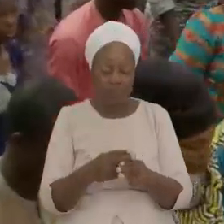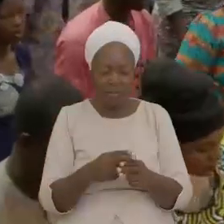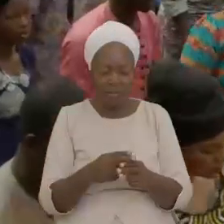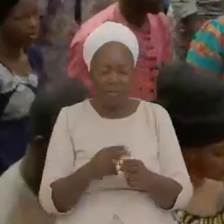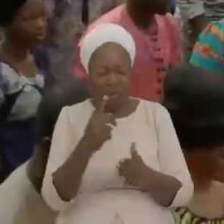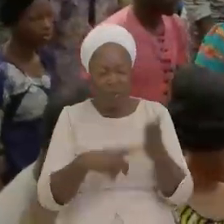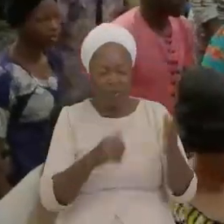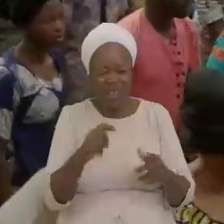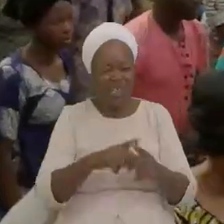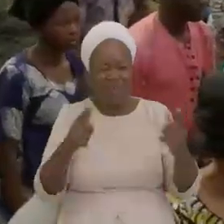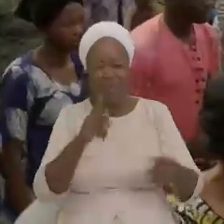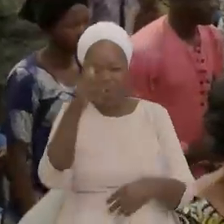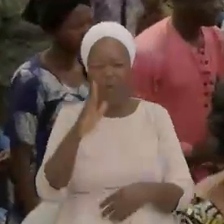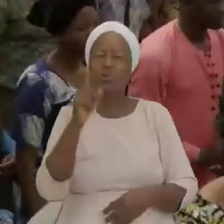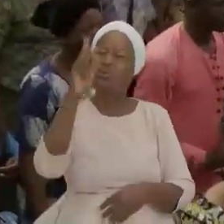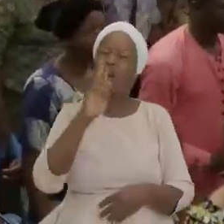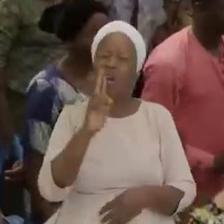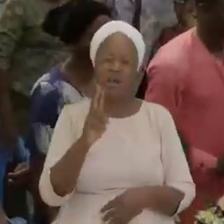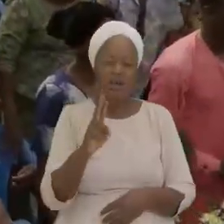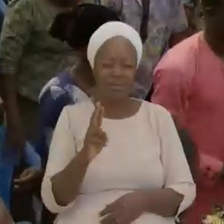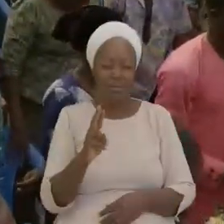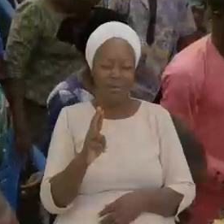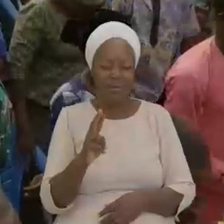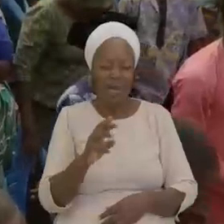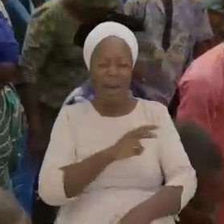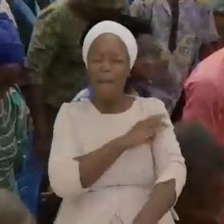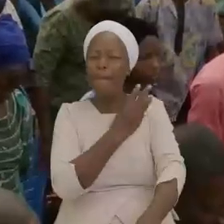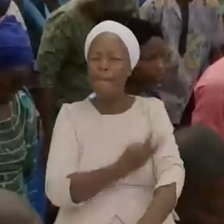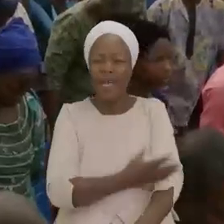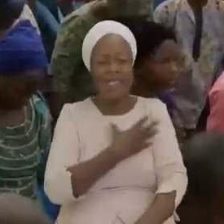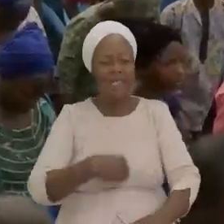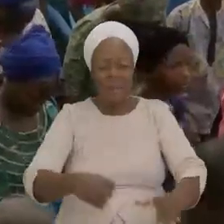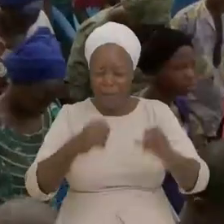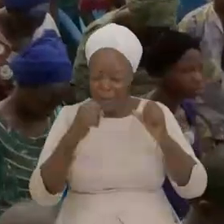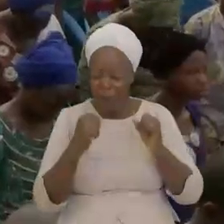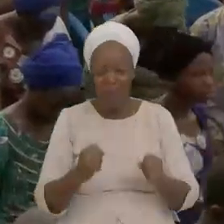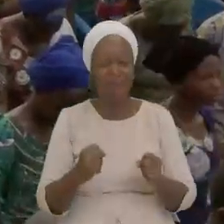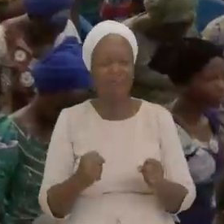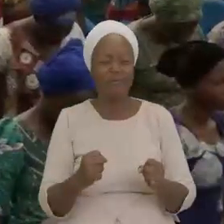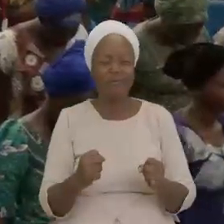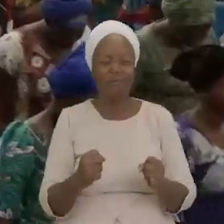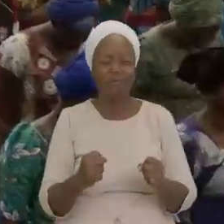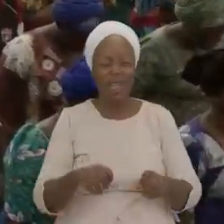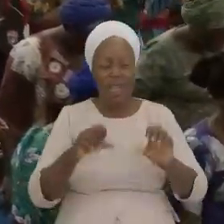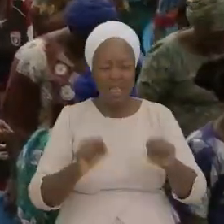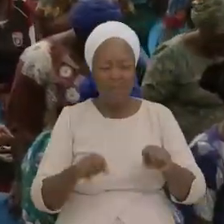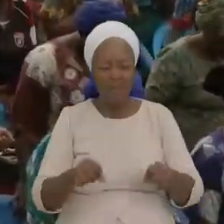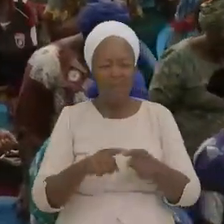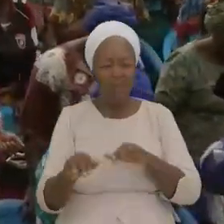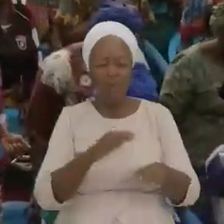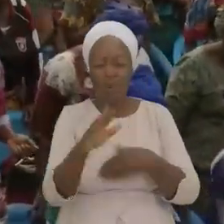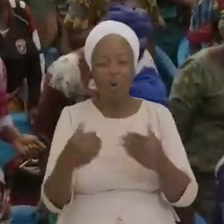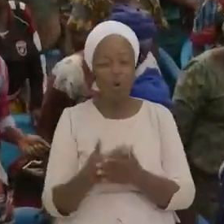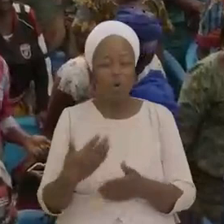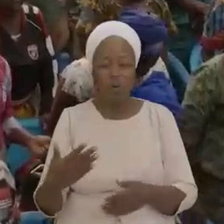great God you are. Mighty and powerful. Able to do all things.